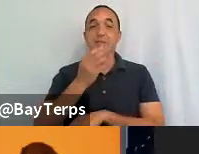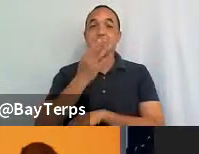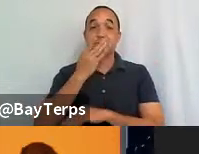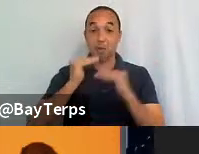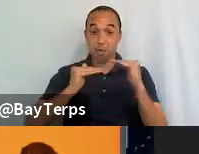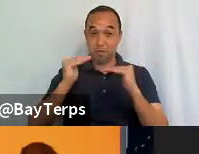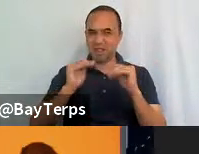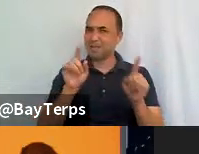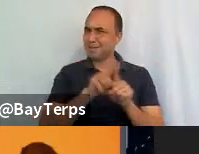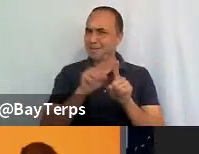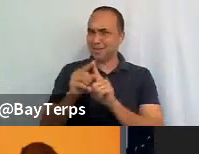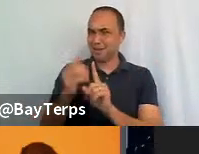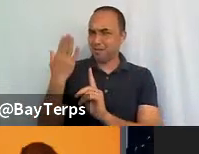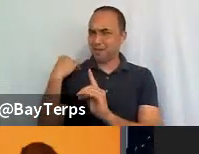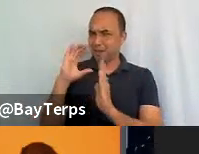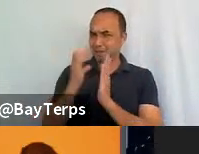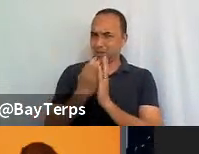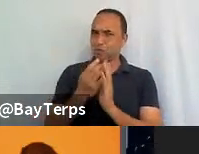last image.